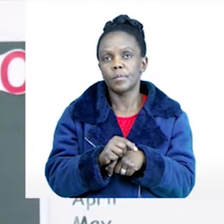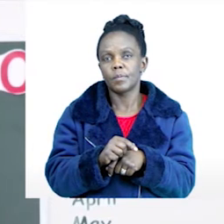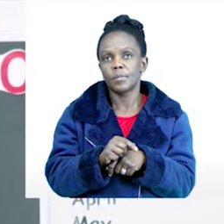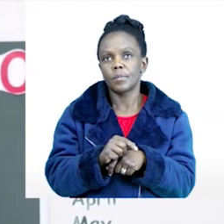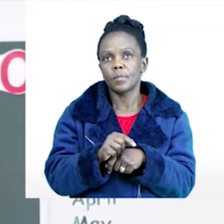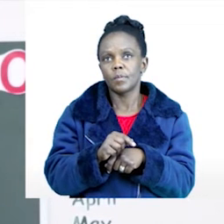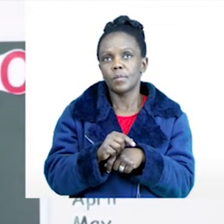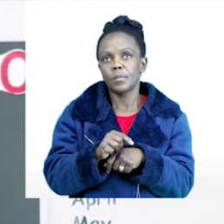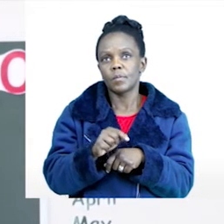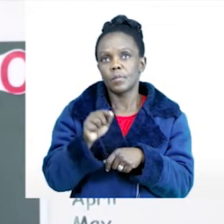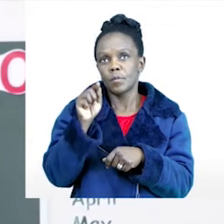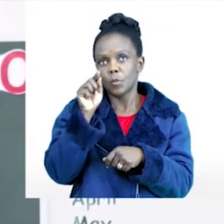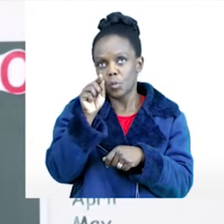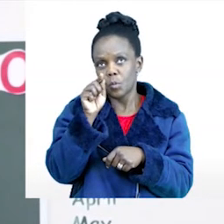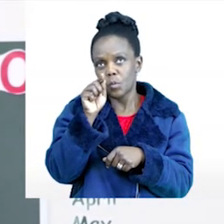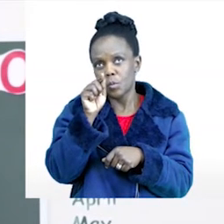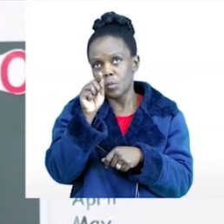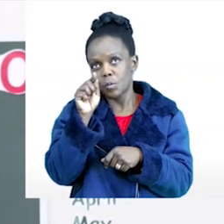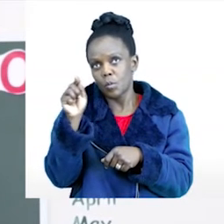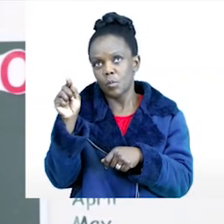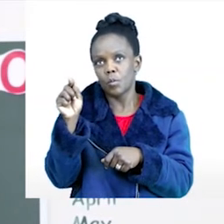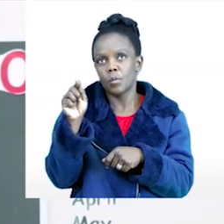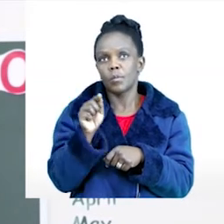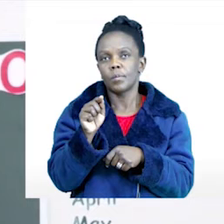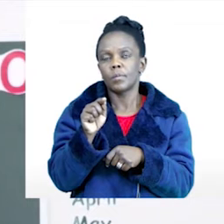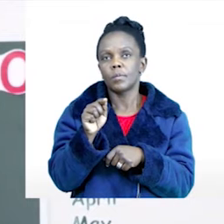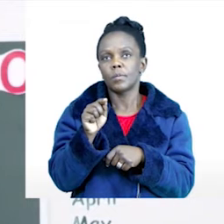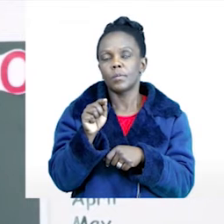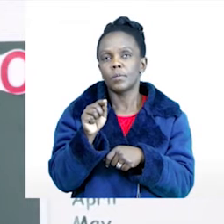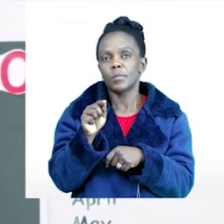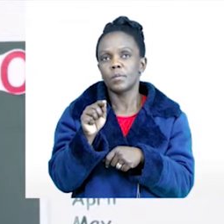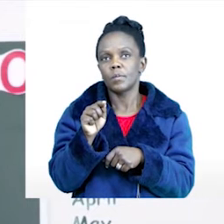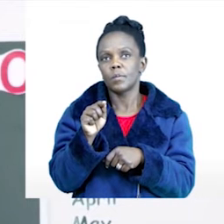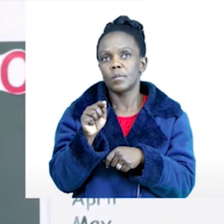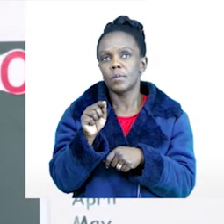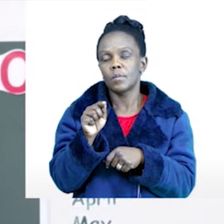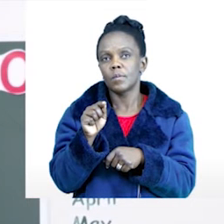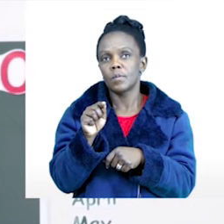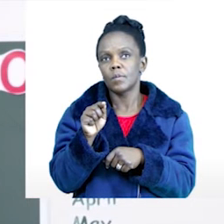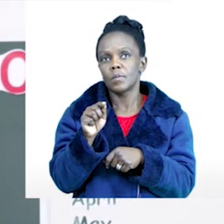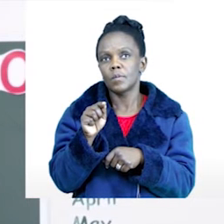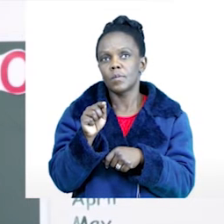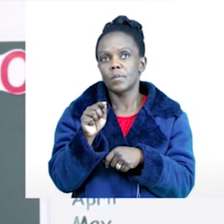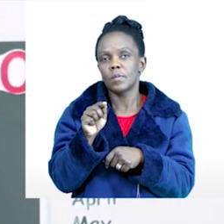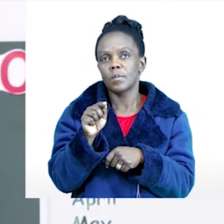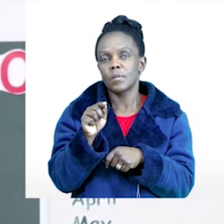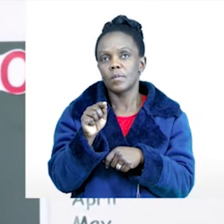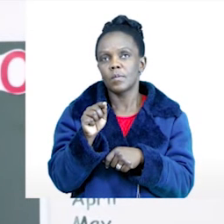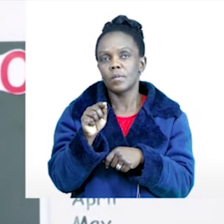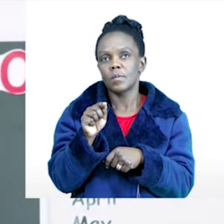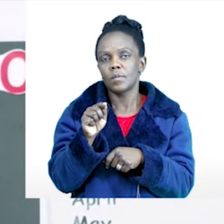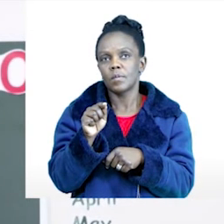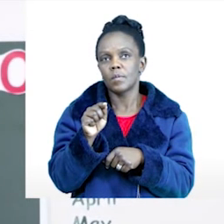Then the next dot is just next to the other one, because remember, this picture is an arrow and all